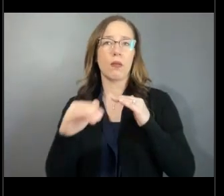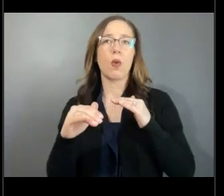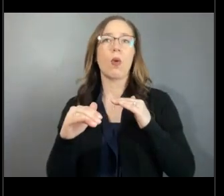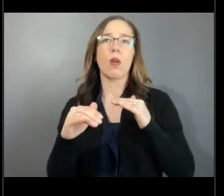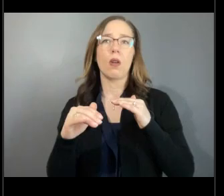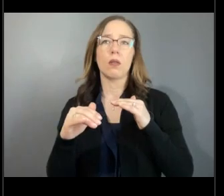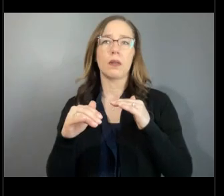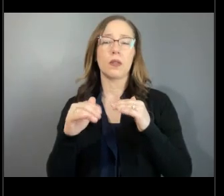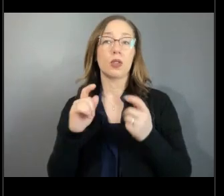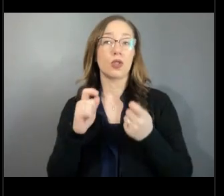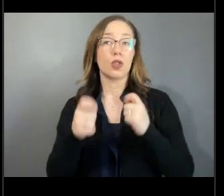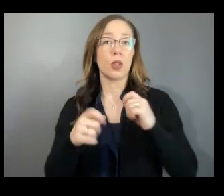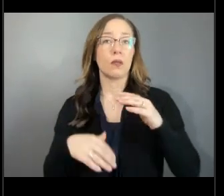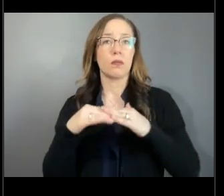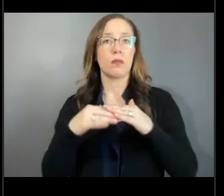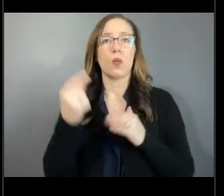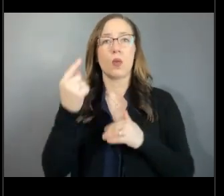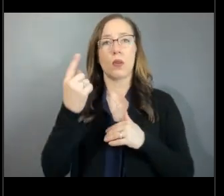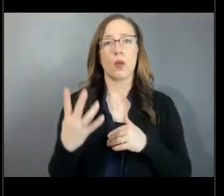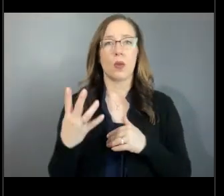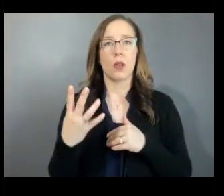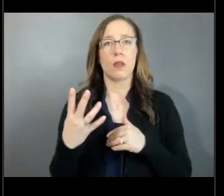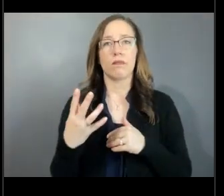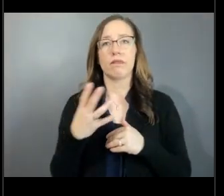allowed is 1/4 inch.